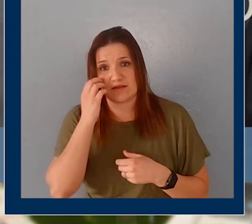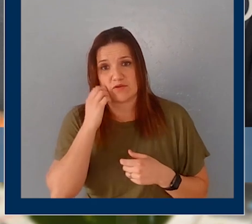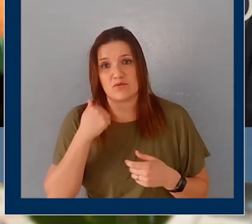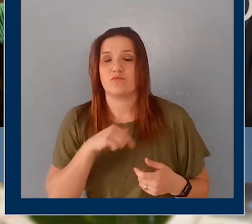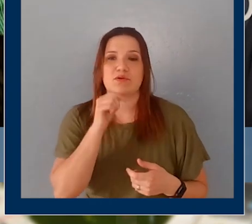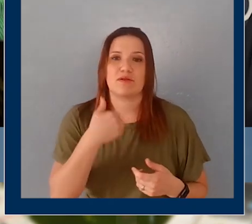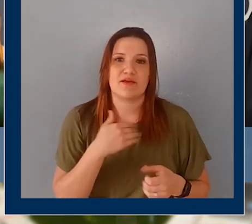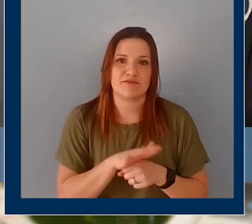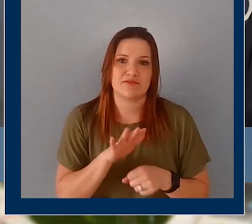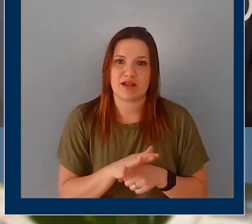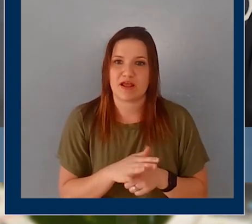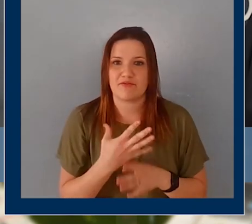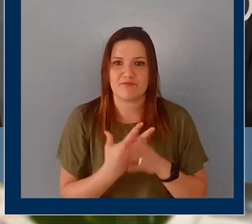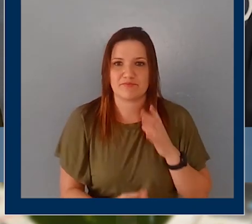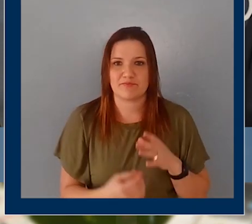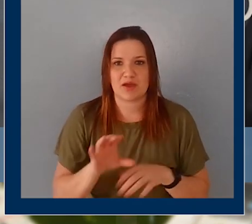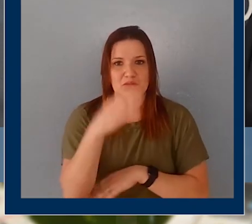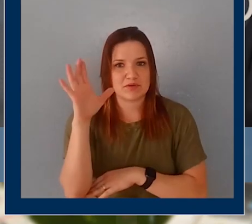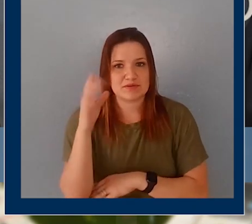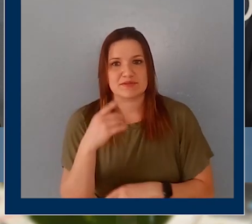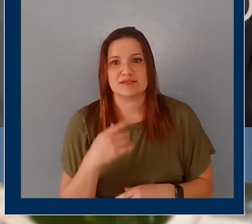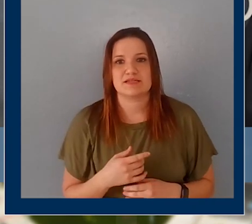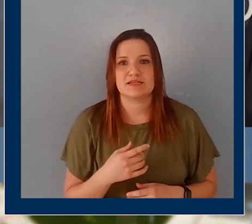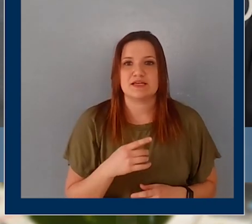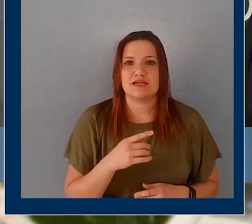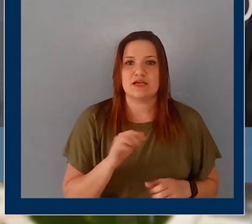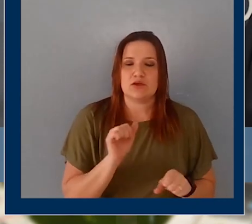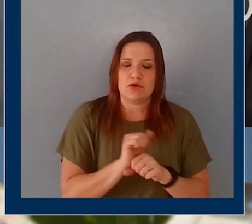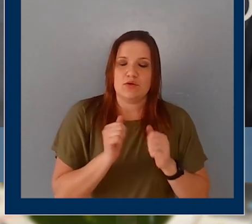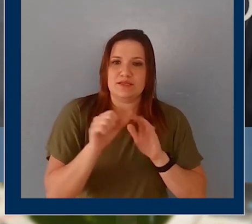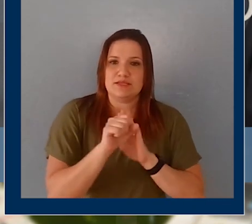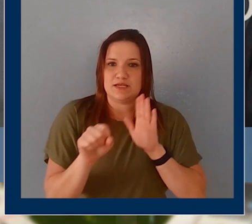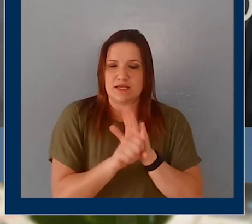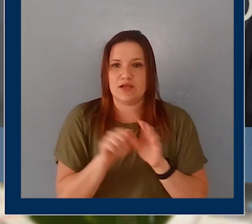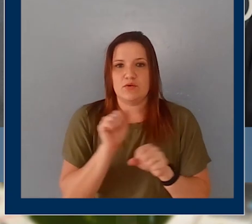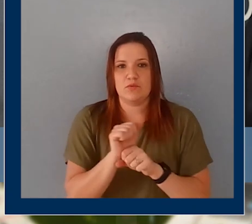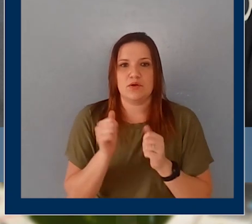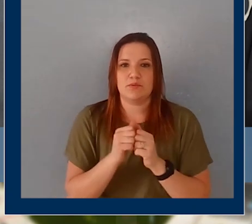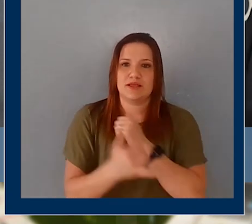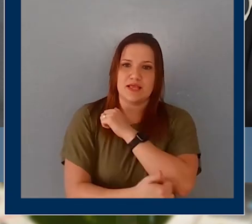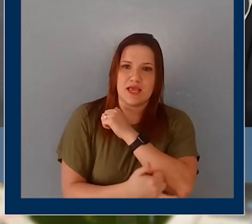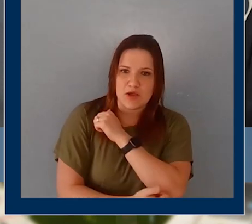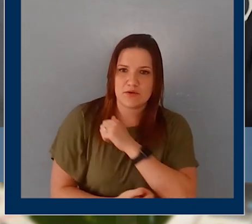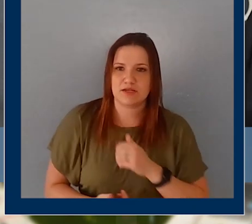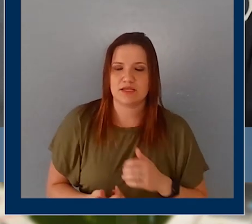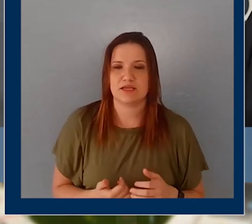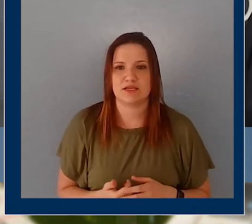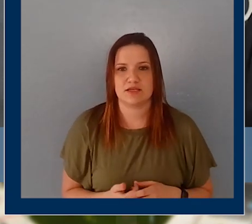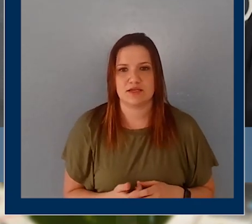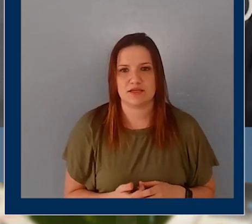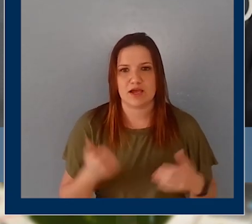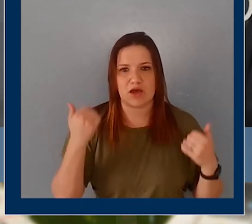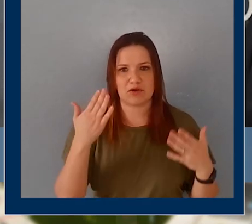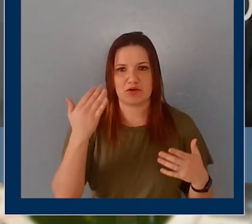probably have about maybe a 40-day supply right now, but we could use more. And then